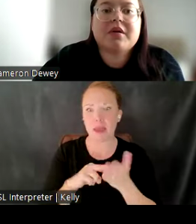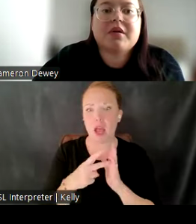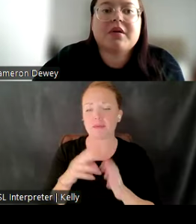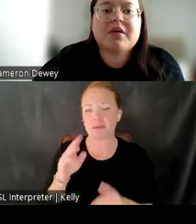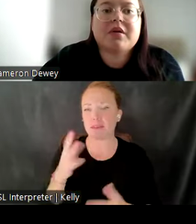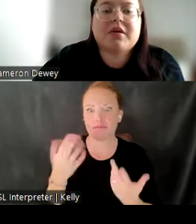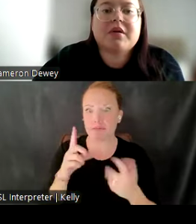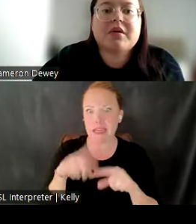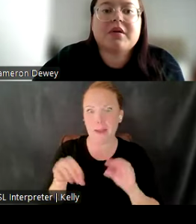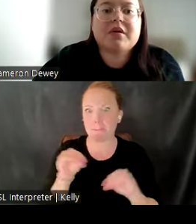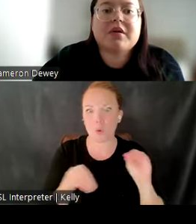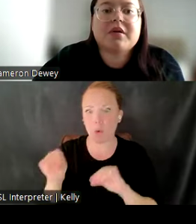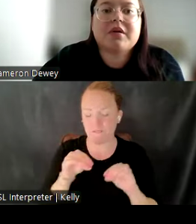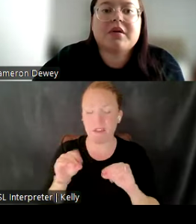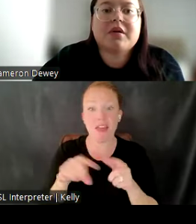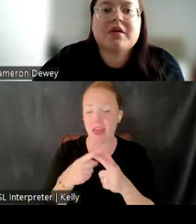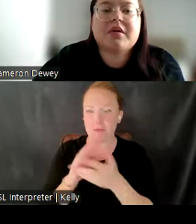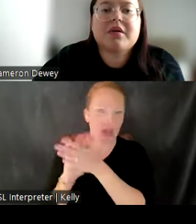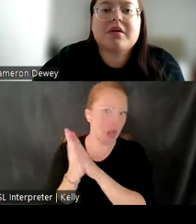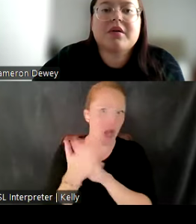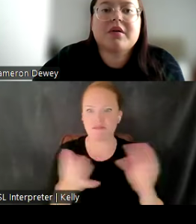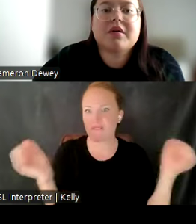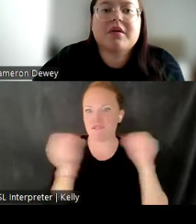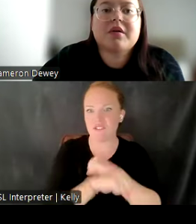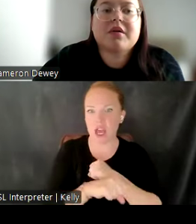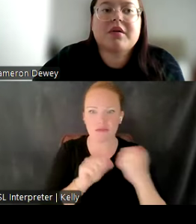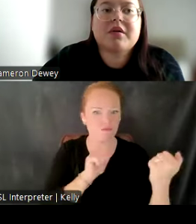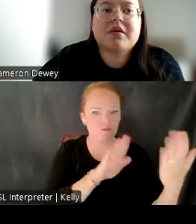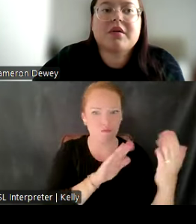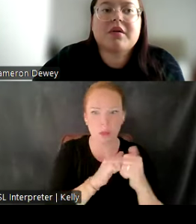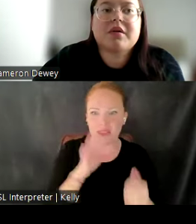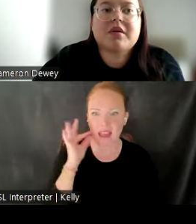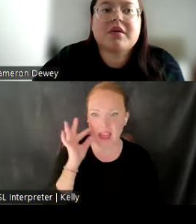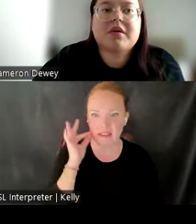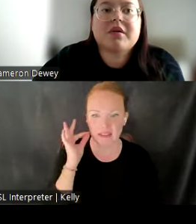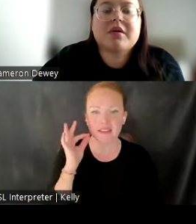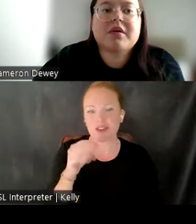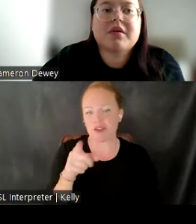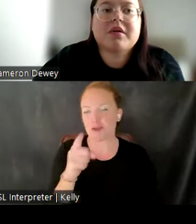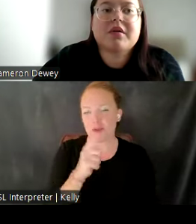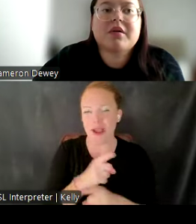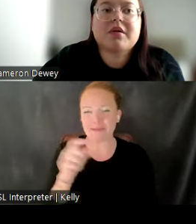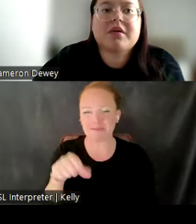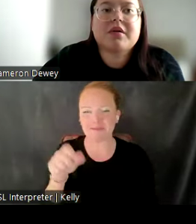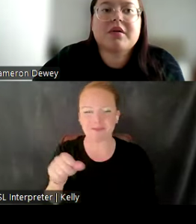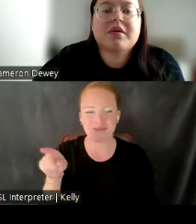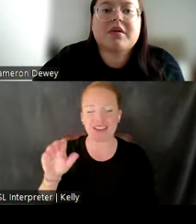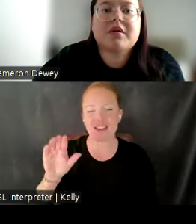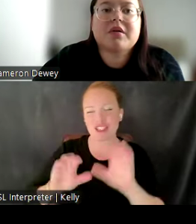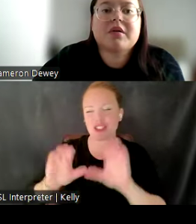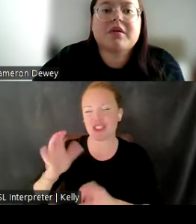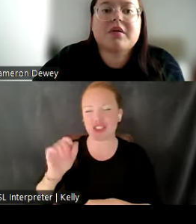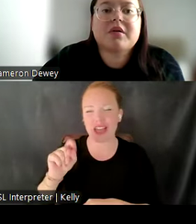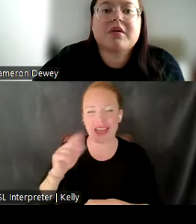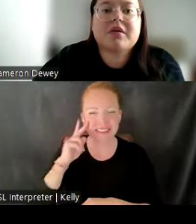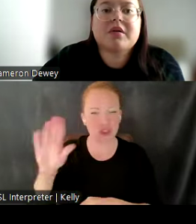and enters a fight response with the cat. And it seems like you guys got it correct in the chat. So I'm really glad to see